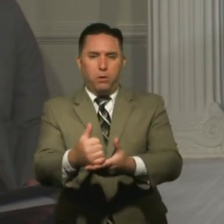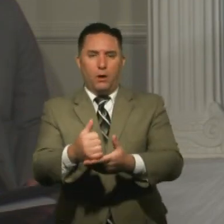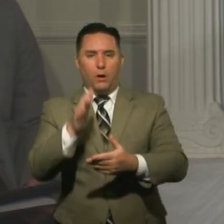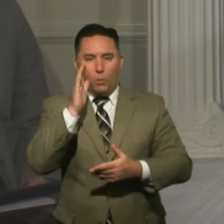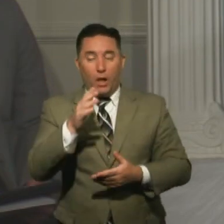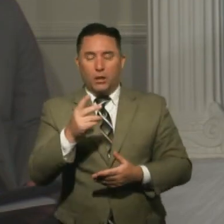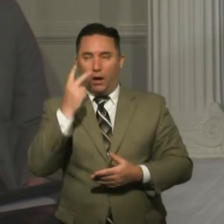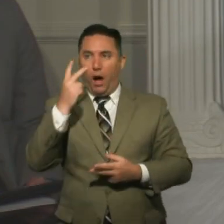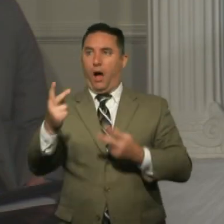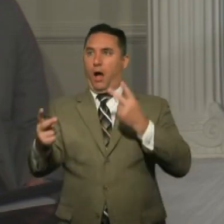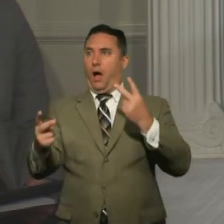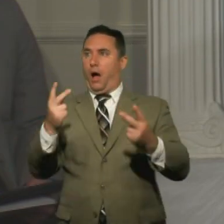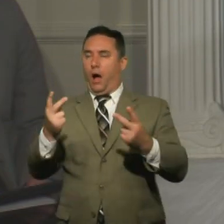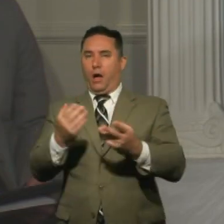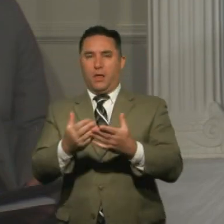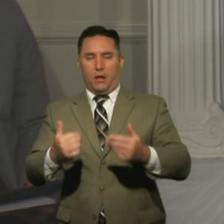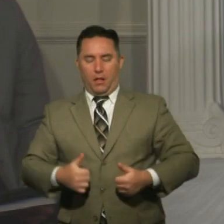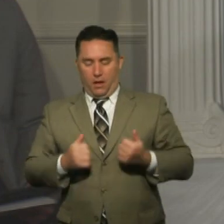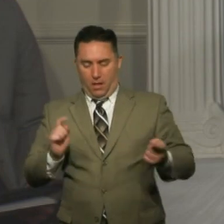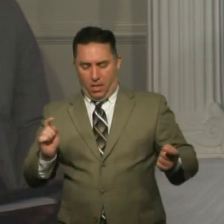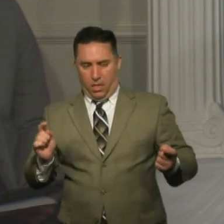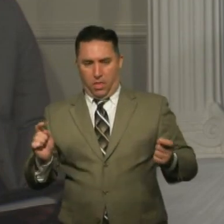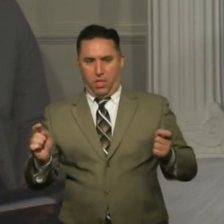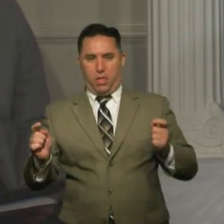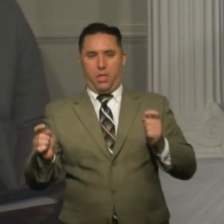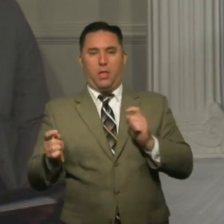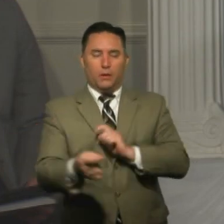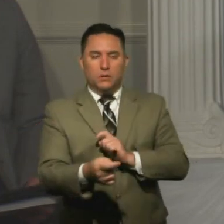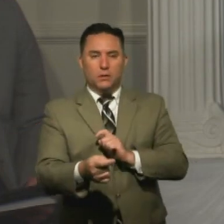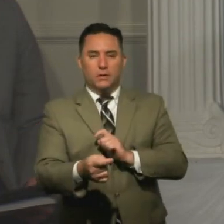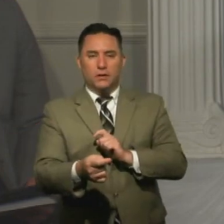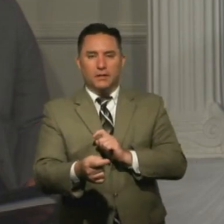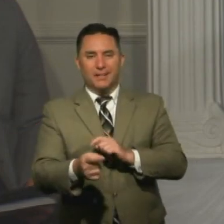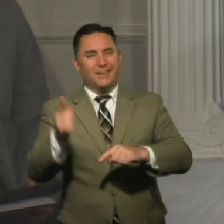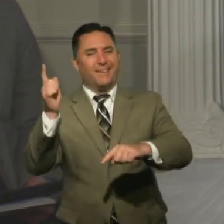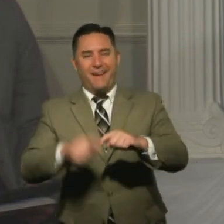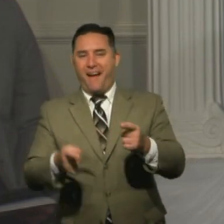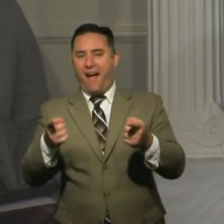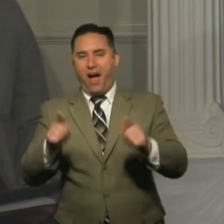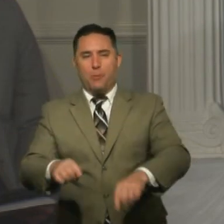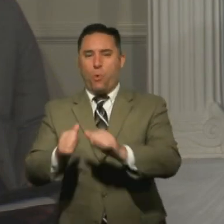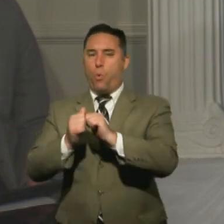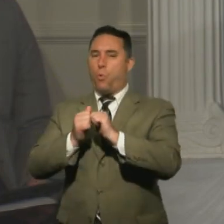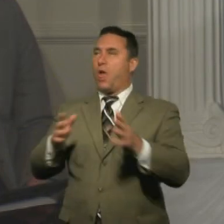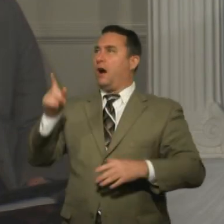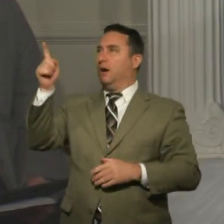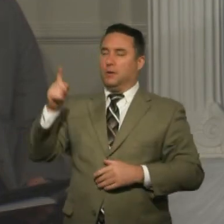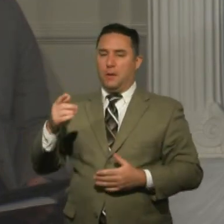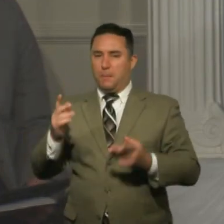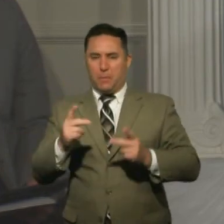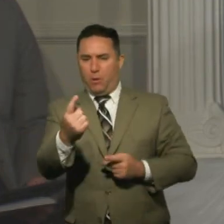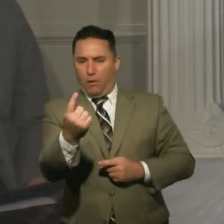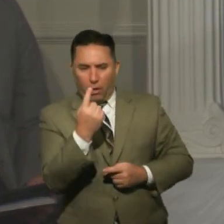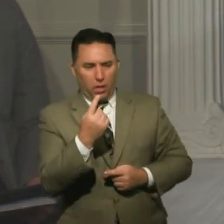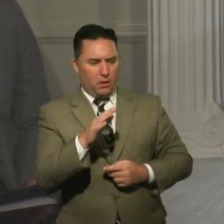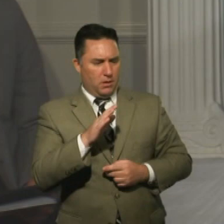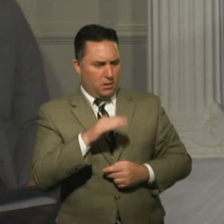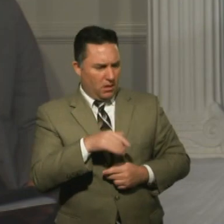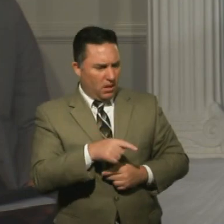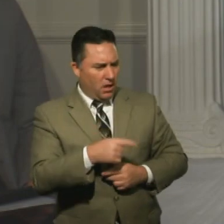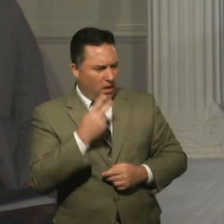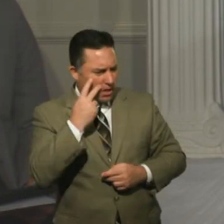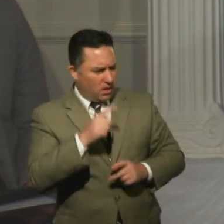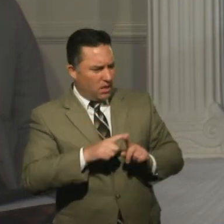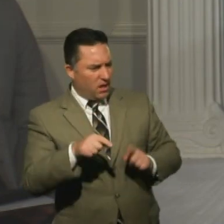may see things in your life change and transform that would not have happened without Him. You may have people coming to you and asking you, man, I